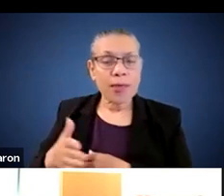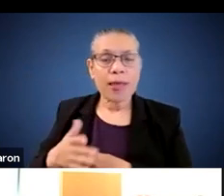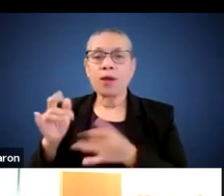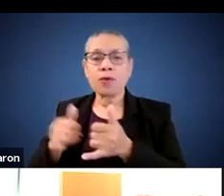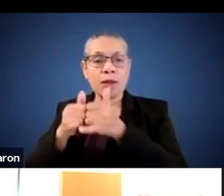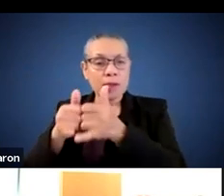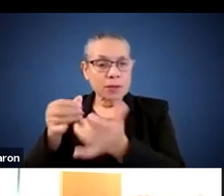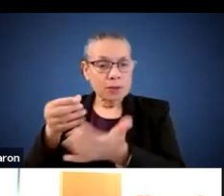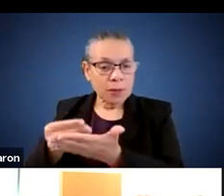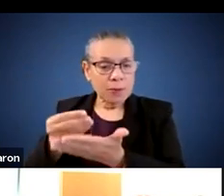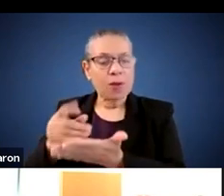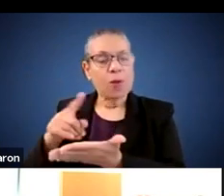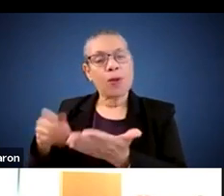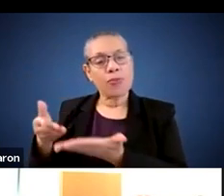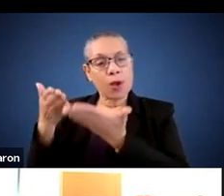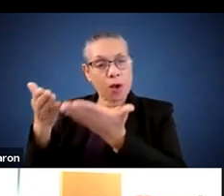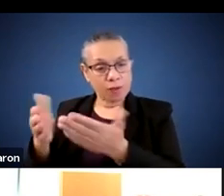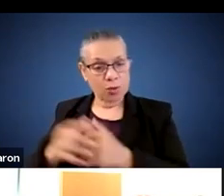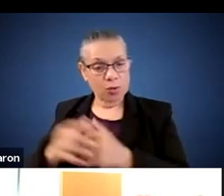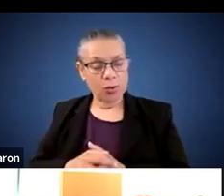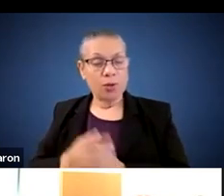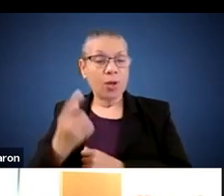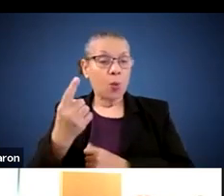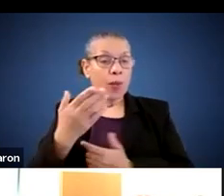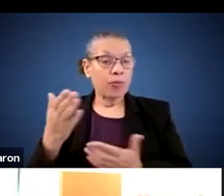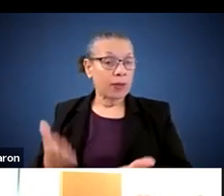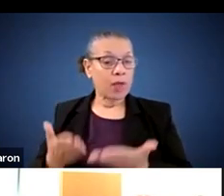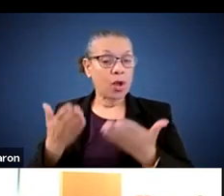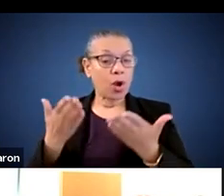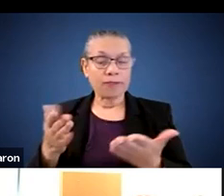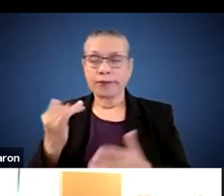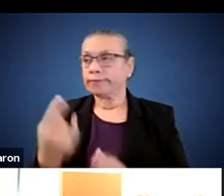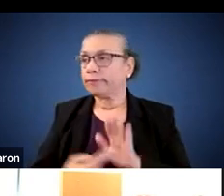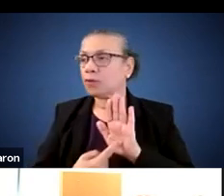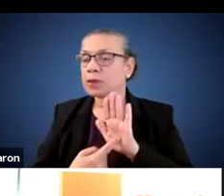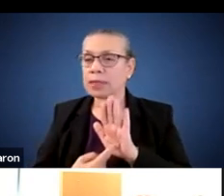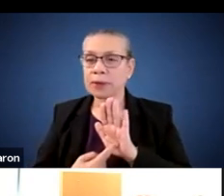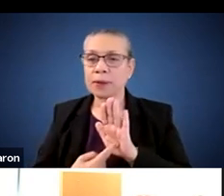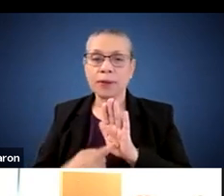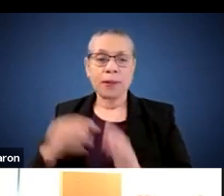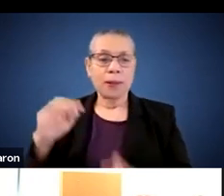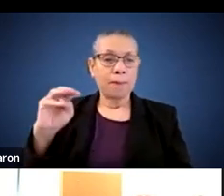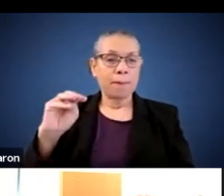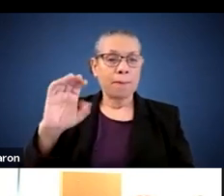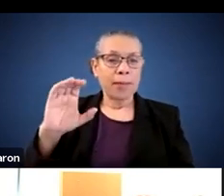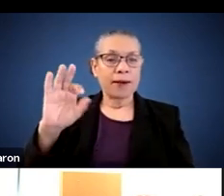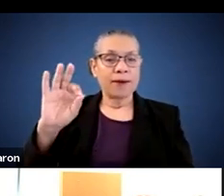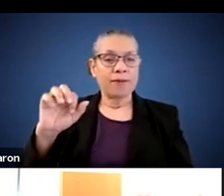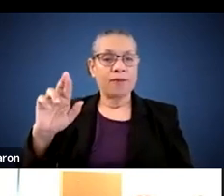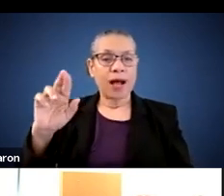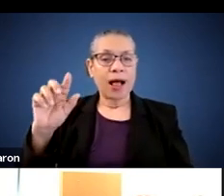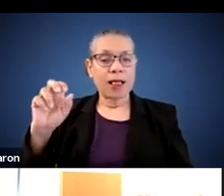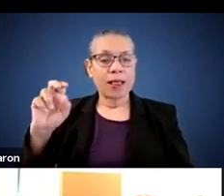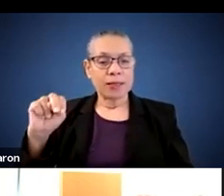that they offer and one of the things that they offer with like for example our McFarland McFarland Scholars Program